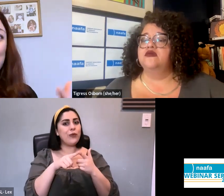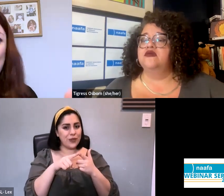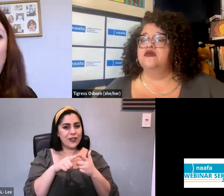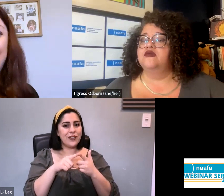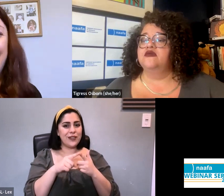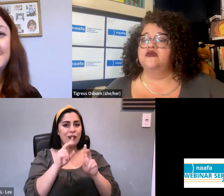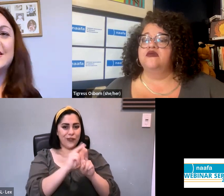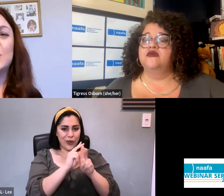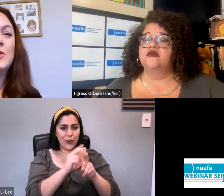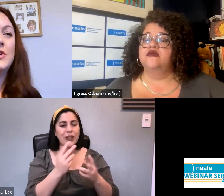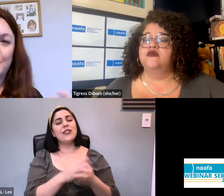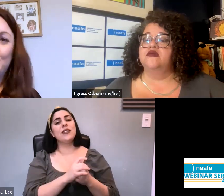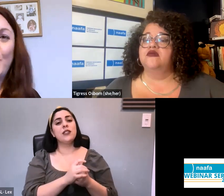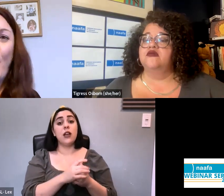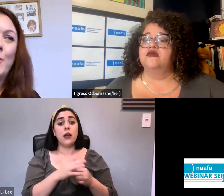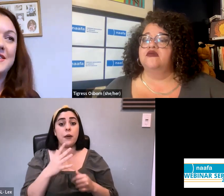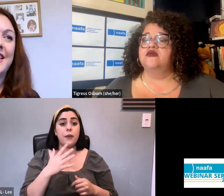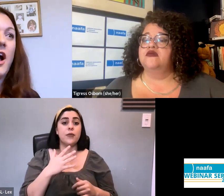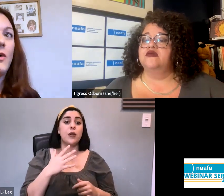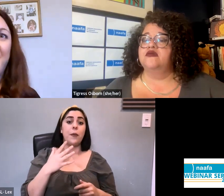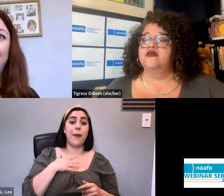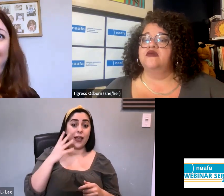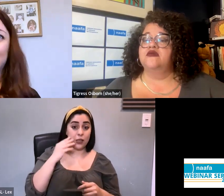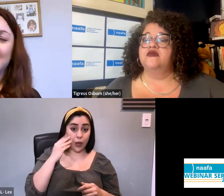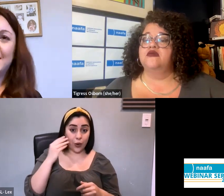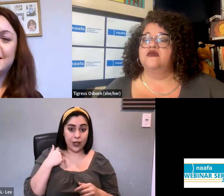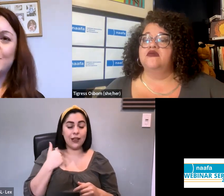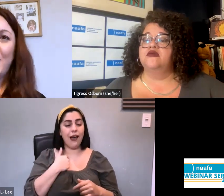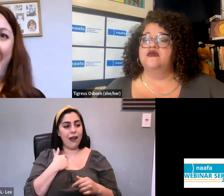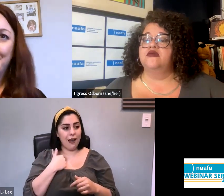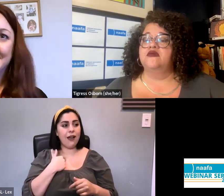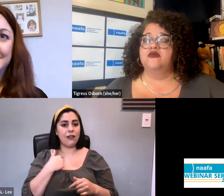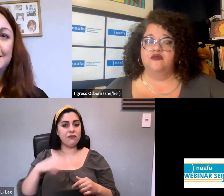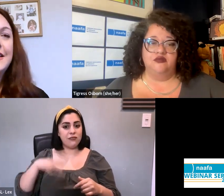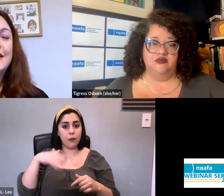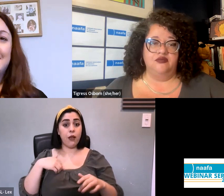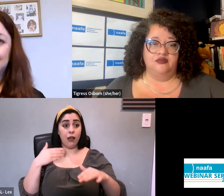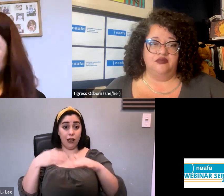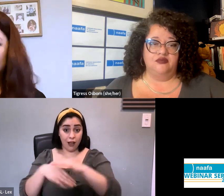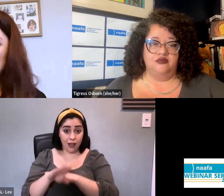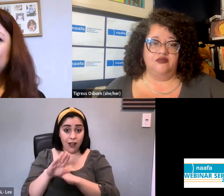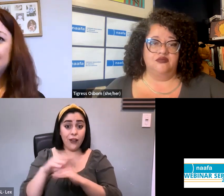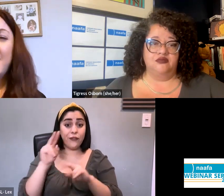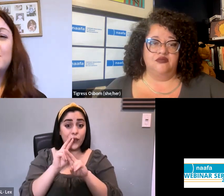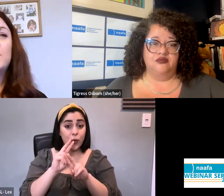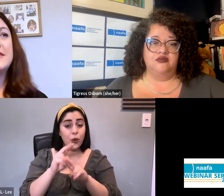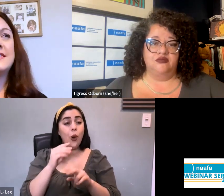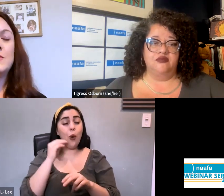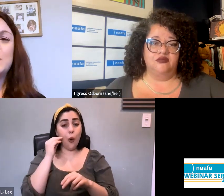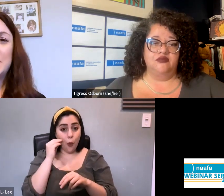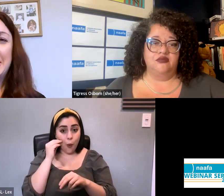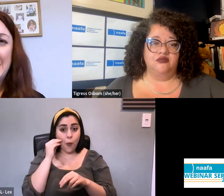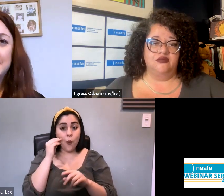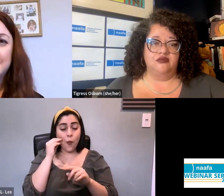So walking into school and the funeral home and seeing, that actually is what happens. That's actual stuff